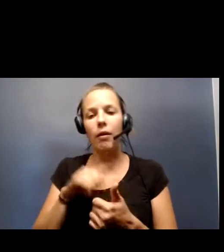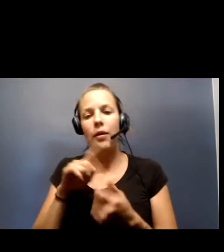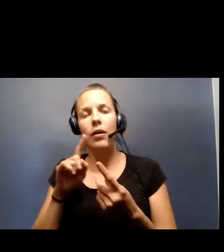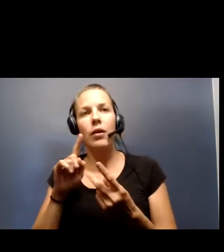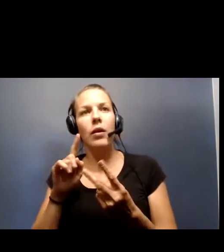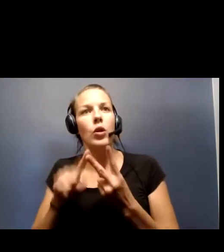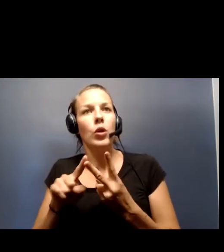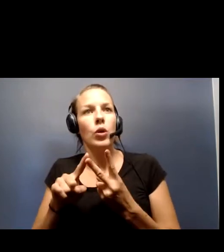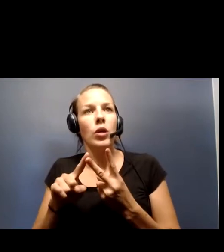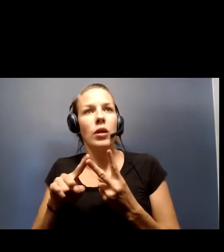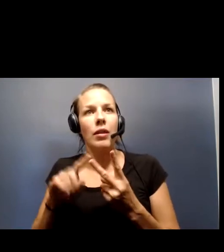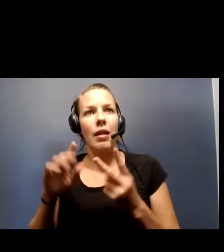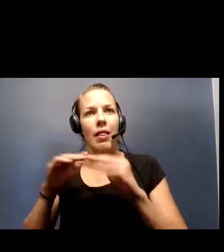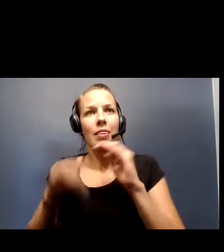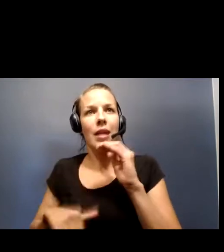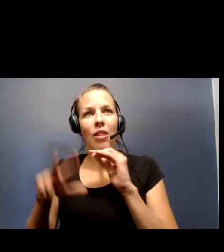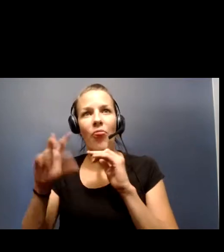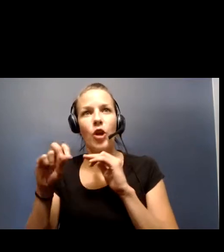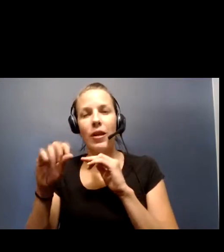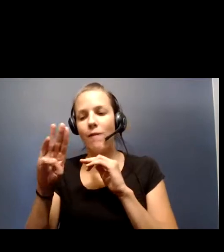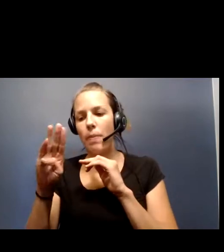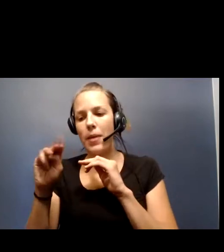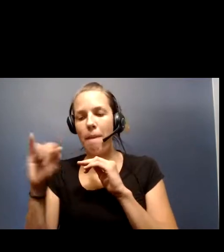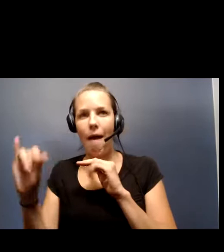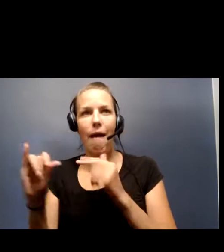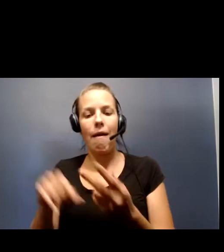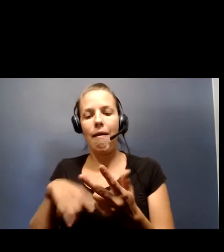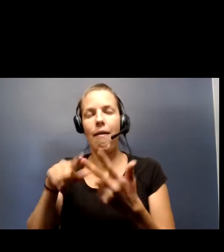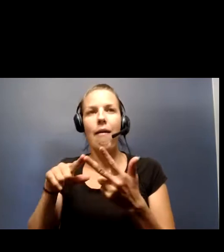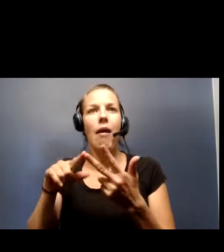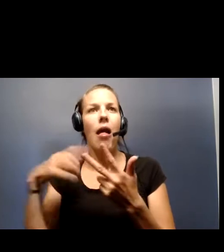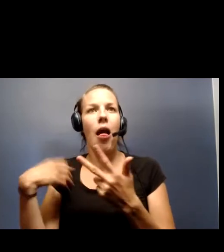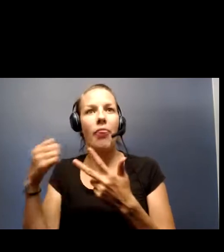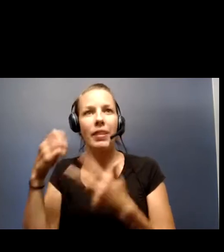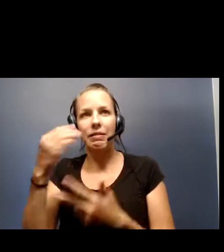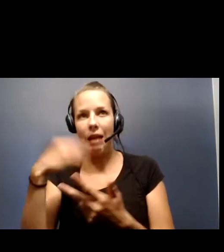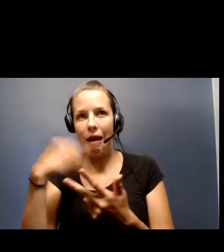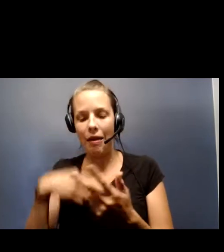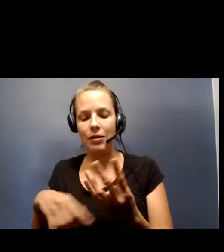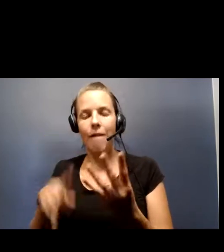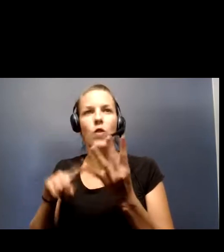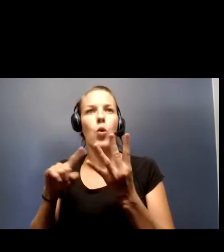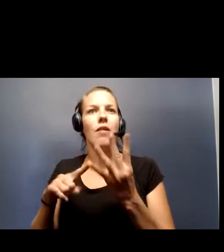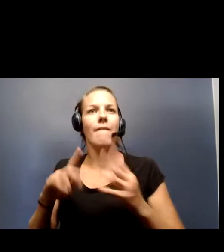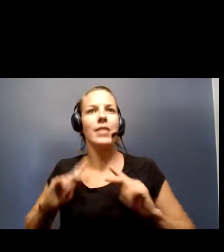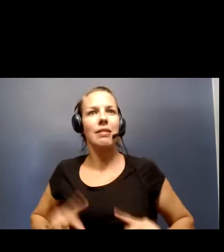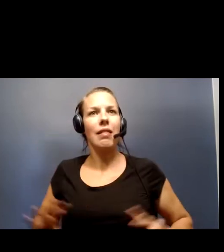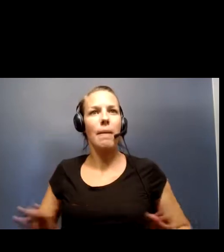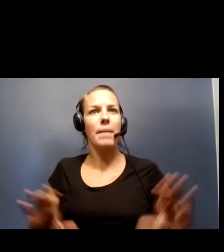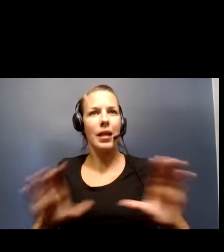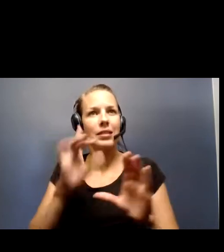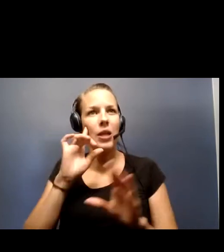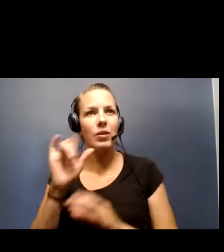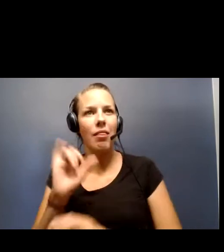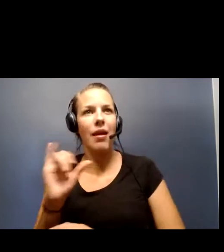body mass index of less than 30. 3, eat a healthy diet. And 4, be physically active. And it sounds like 4 very kind